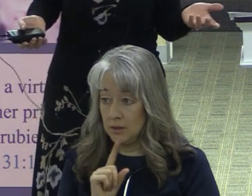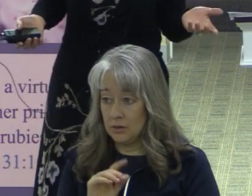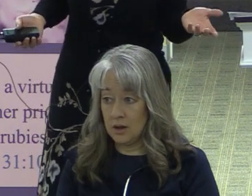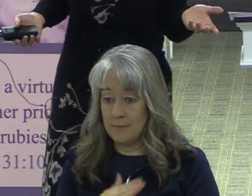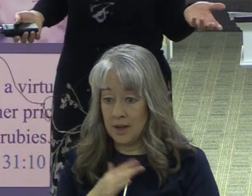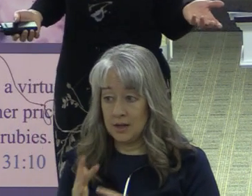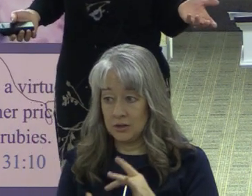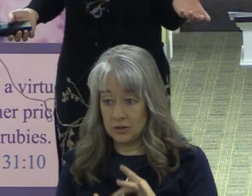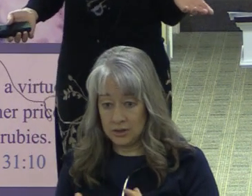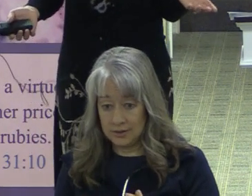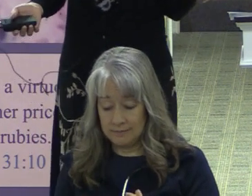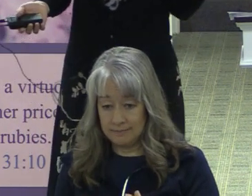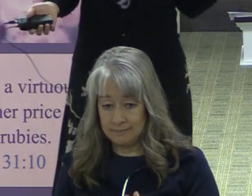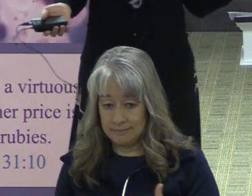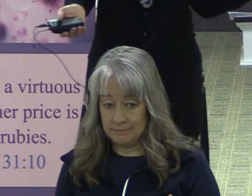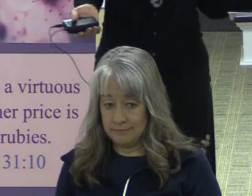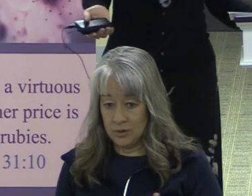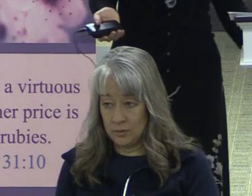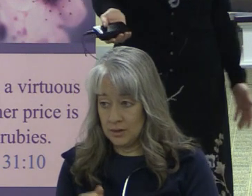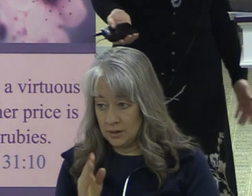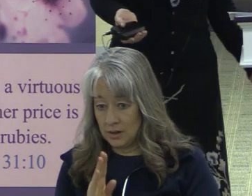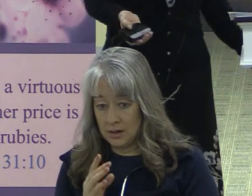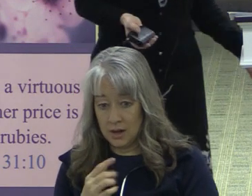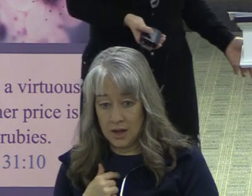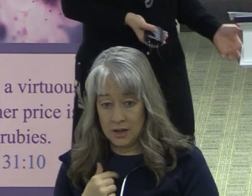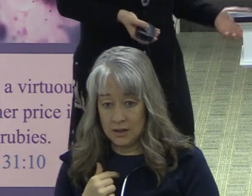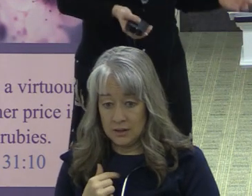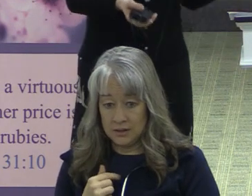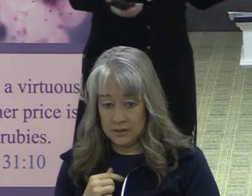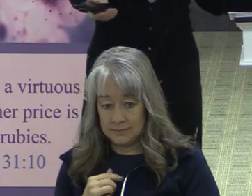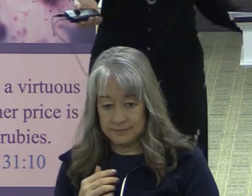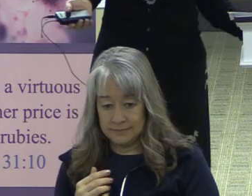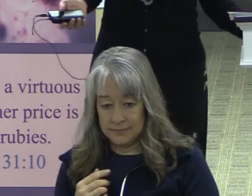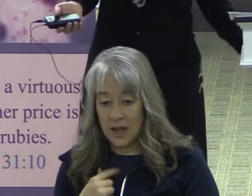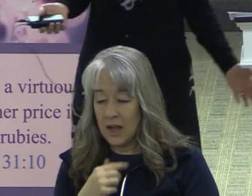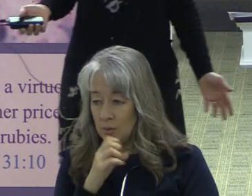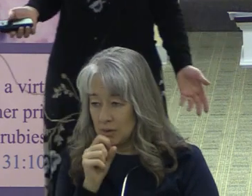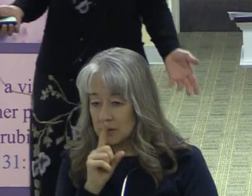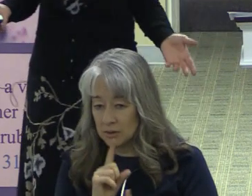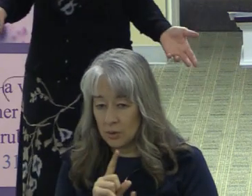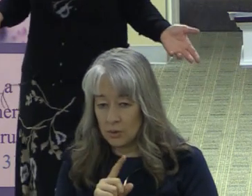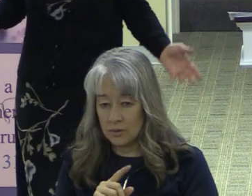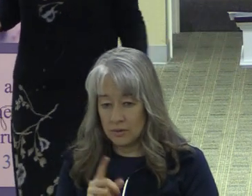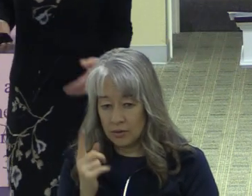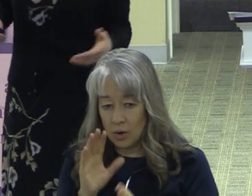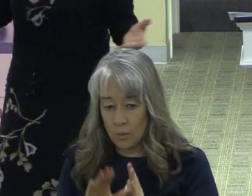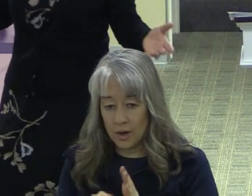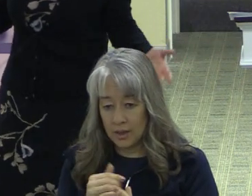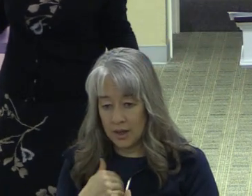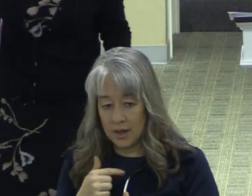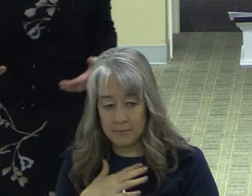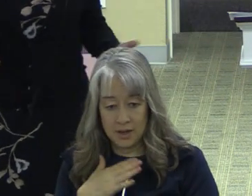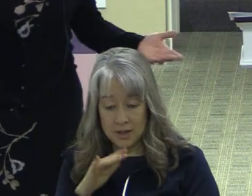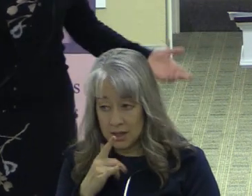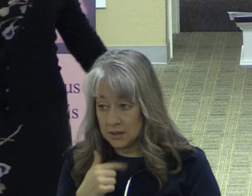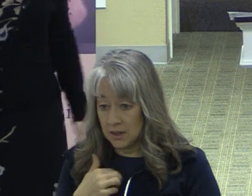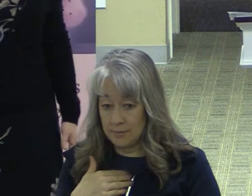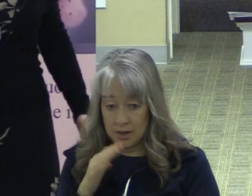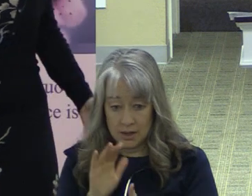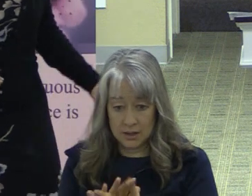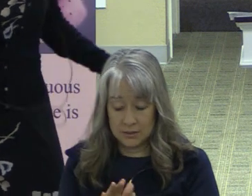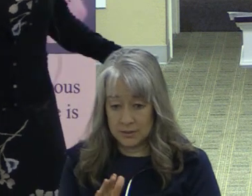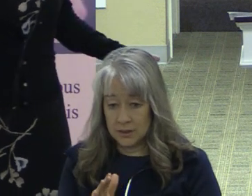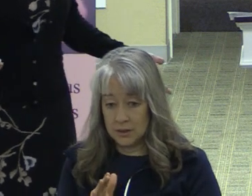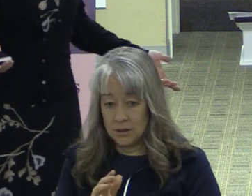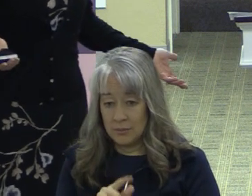on my journey. Like with God, I was alone. Like for a while I had my kids, I had my